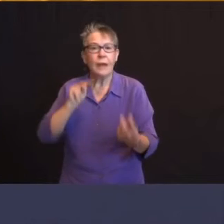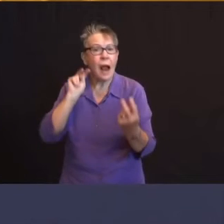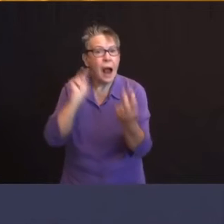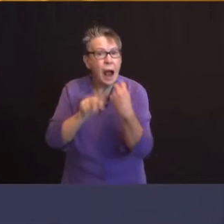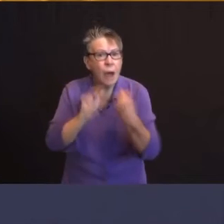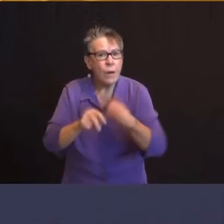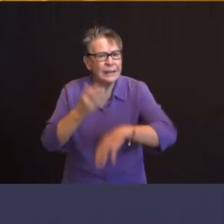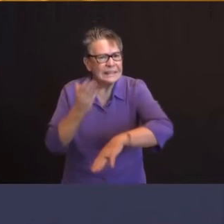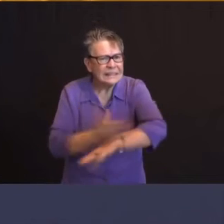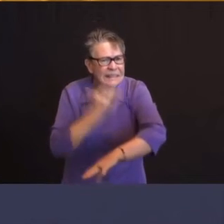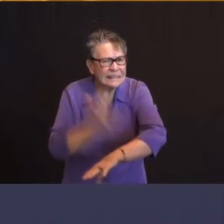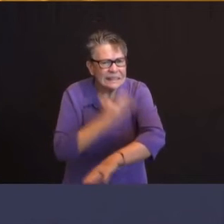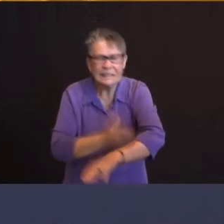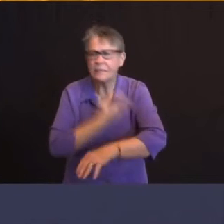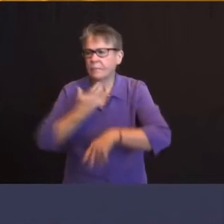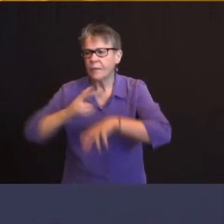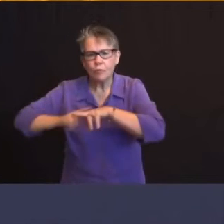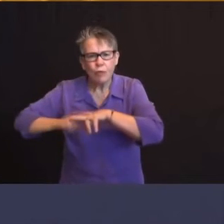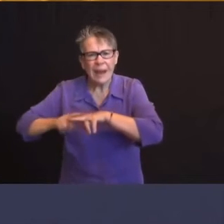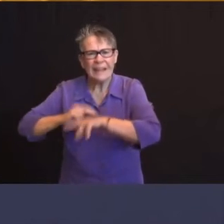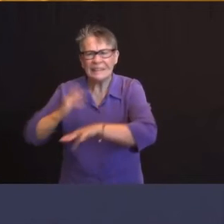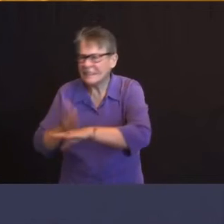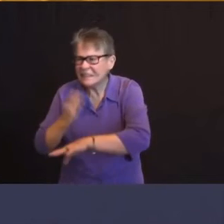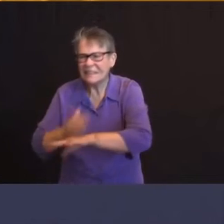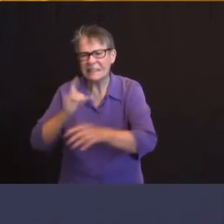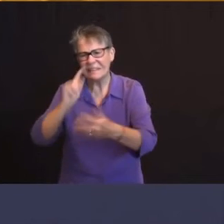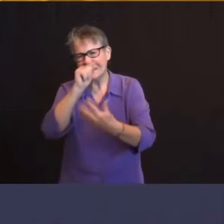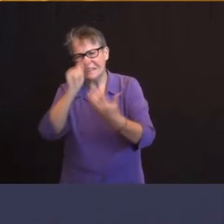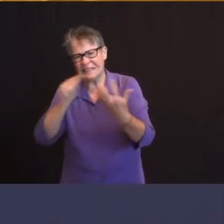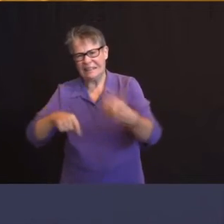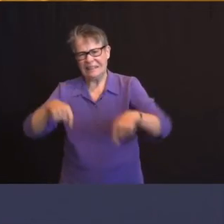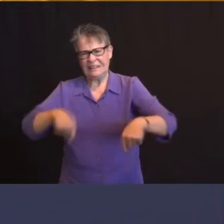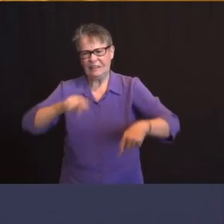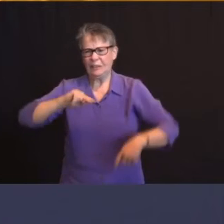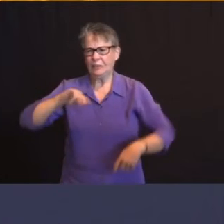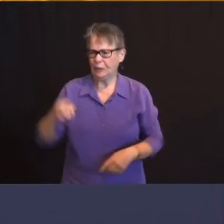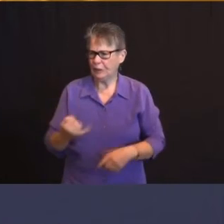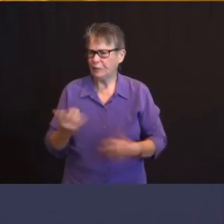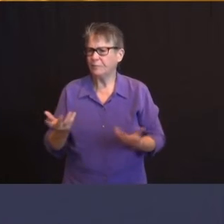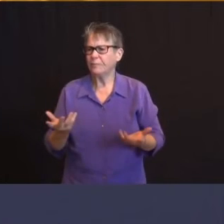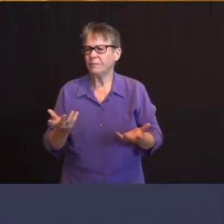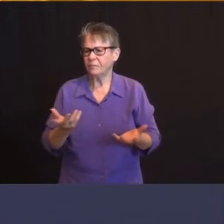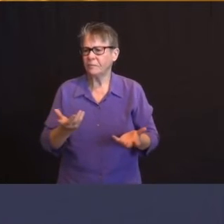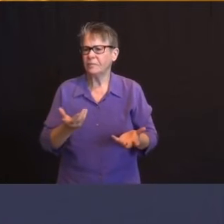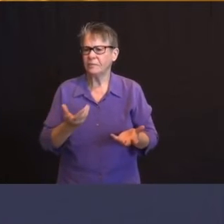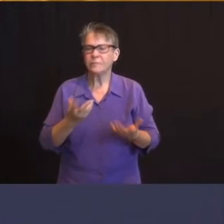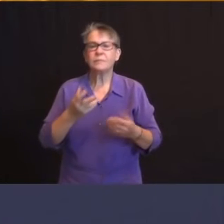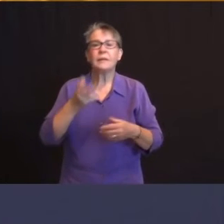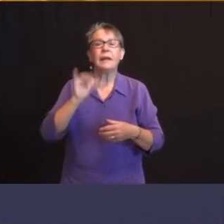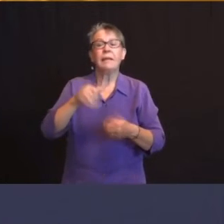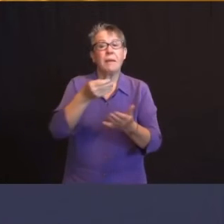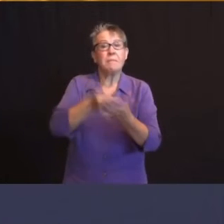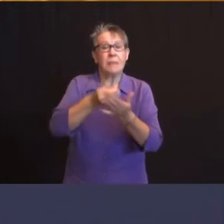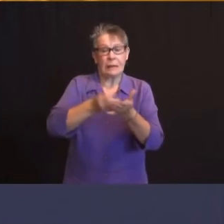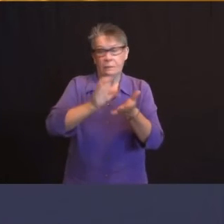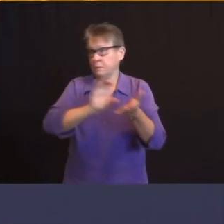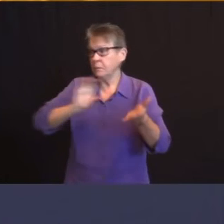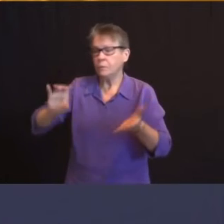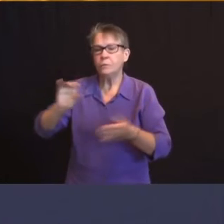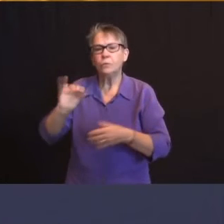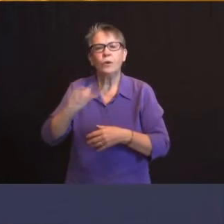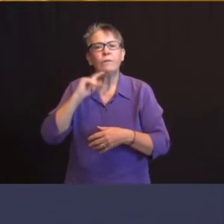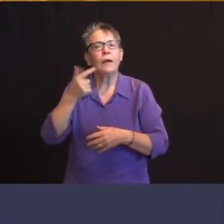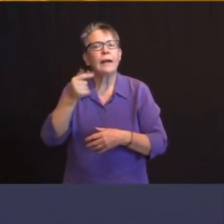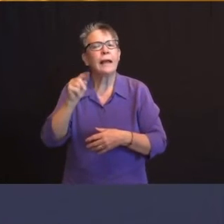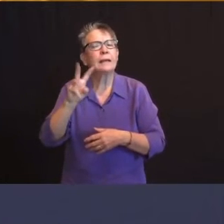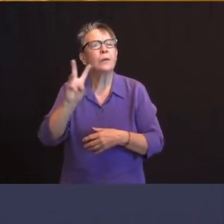Gateway project prioritized and funded. I'm extremely hopeful that this project will move under President Biden's administration, and I